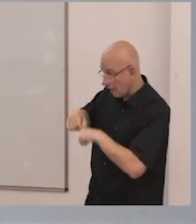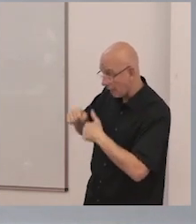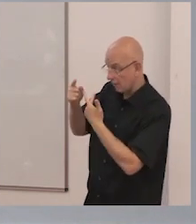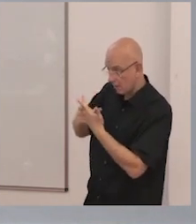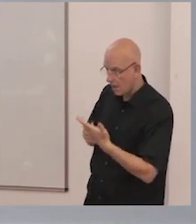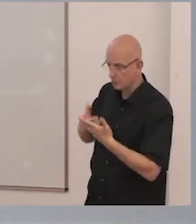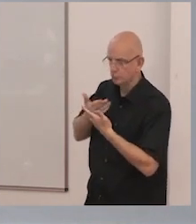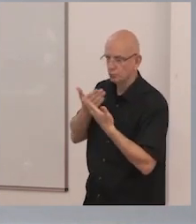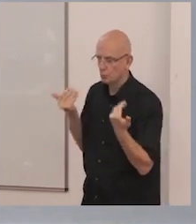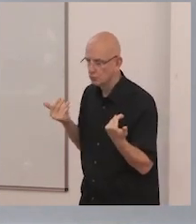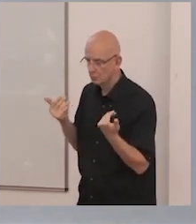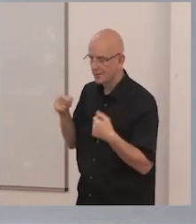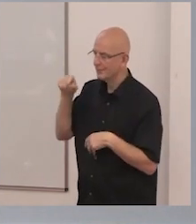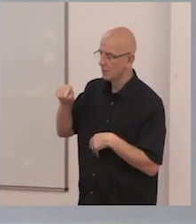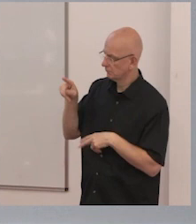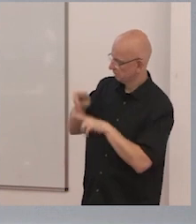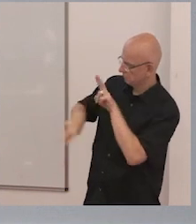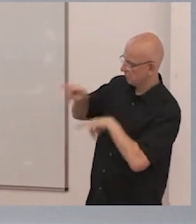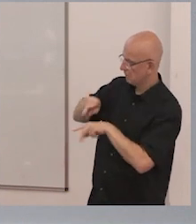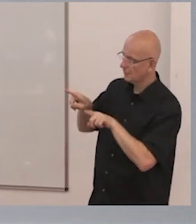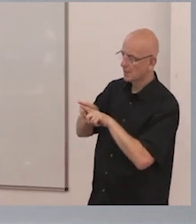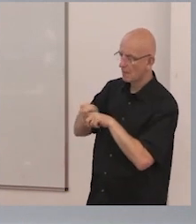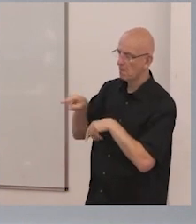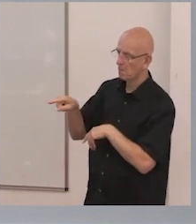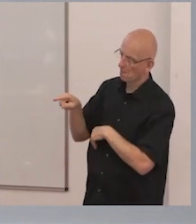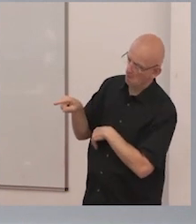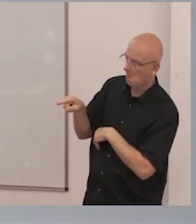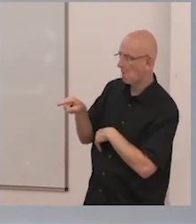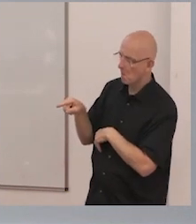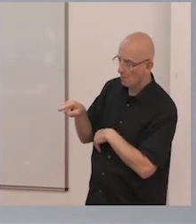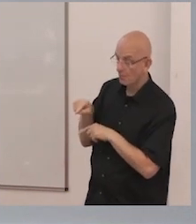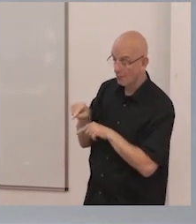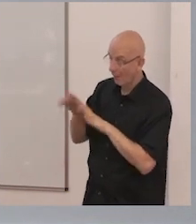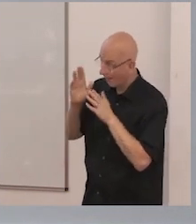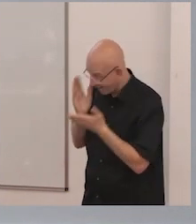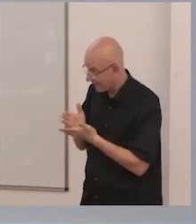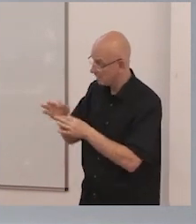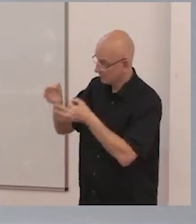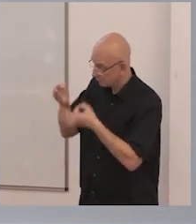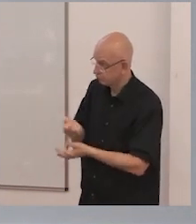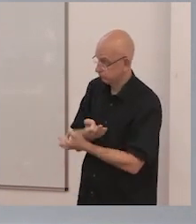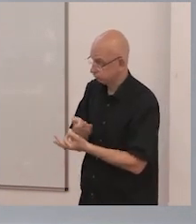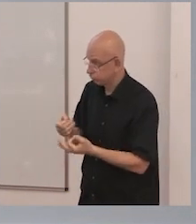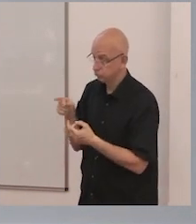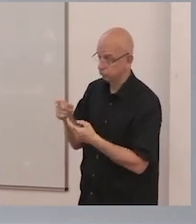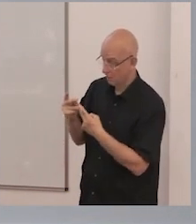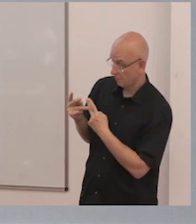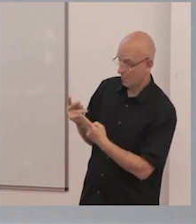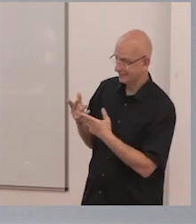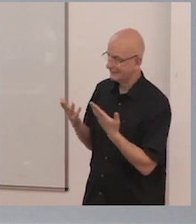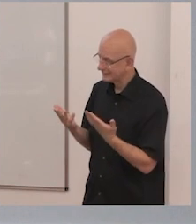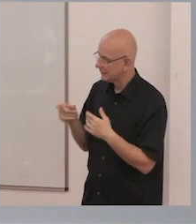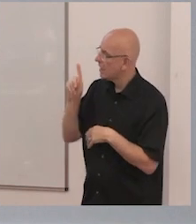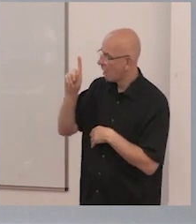add-on phase at the end, which requires state parties to provide children with disability